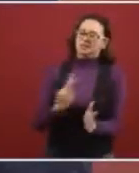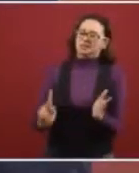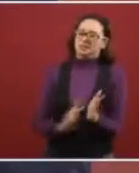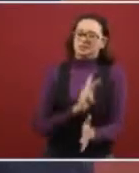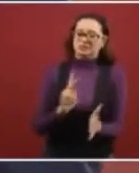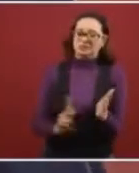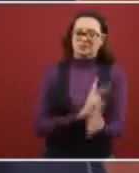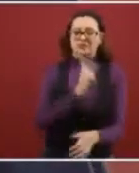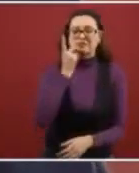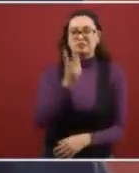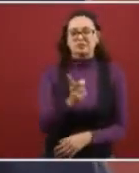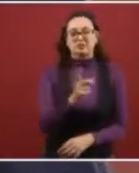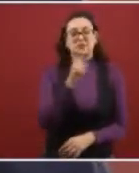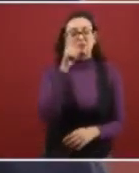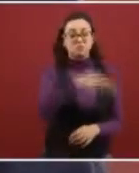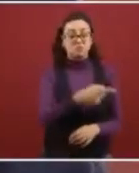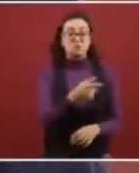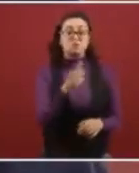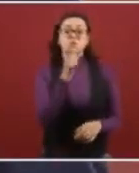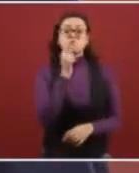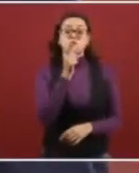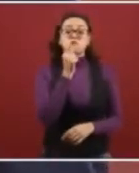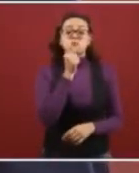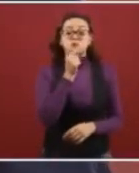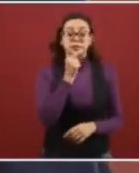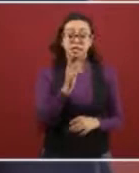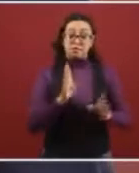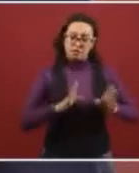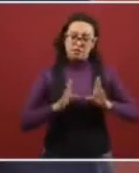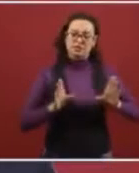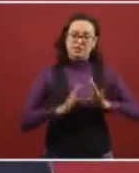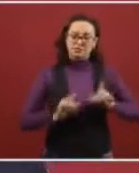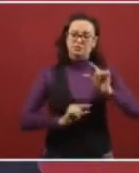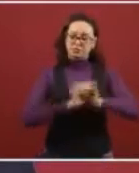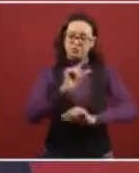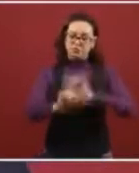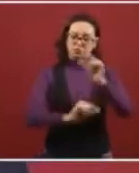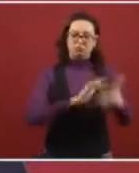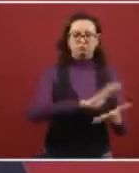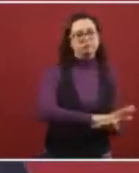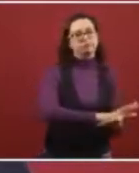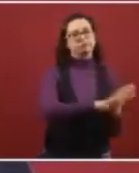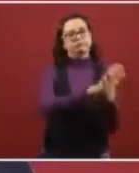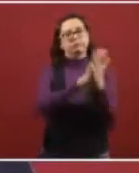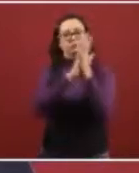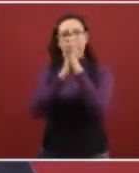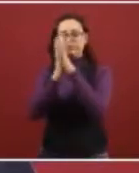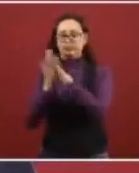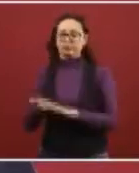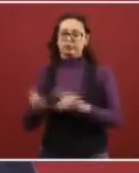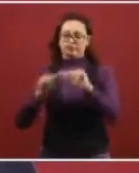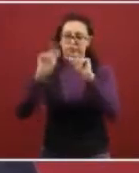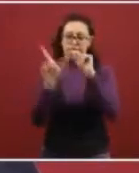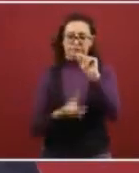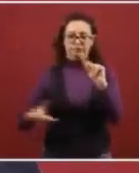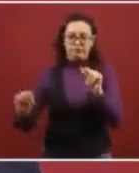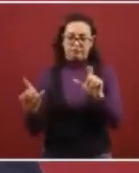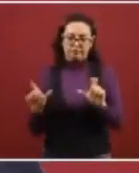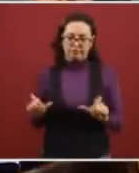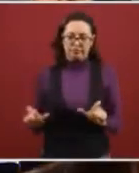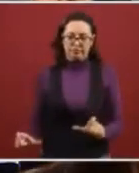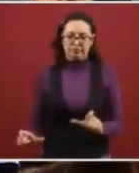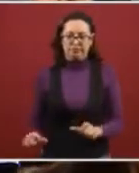is, que la policía militar that, pasa a formar parte that the military police is going to be entering parte into the National